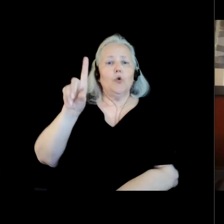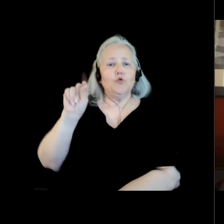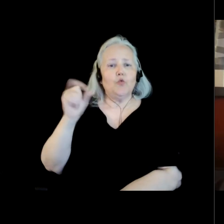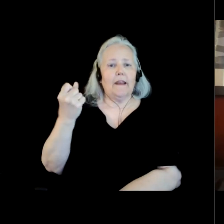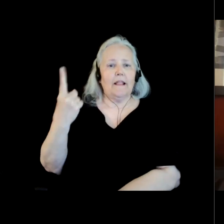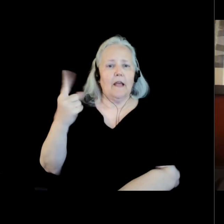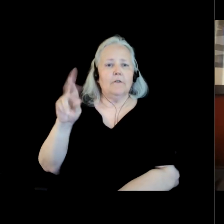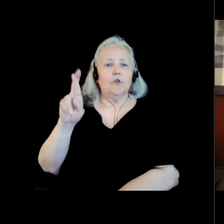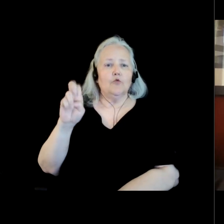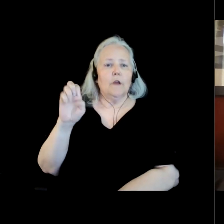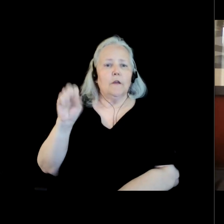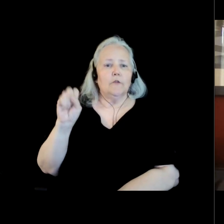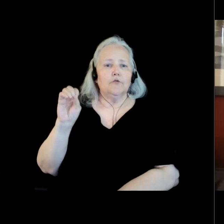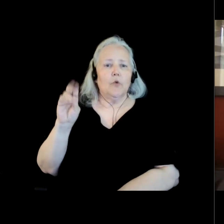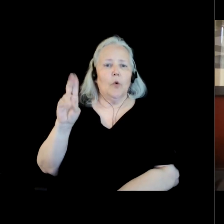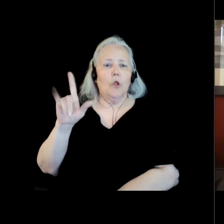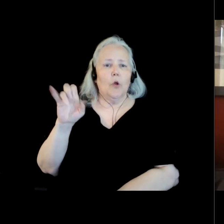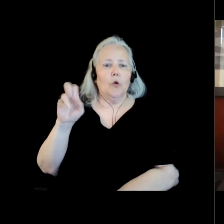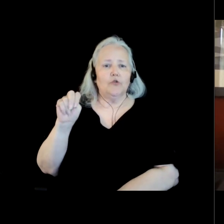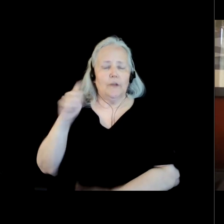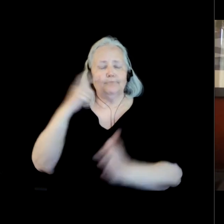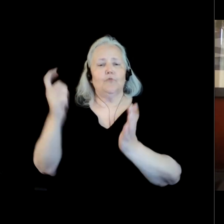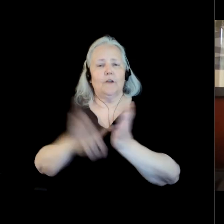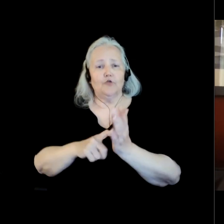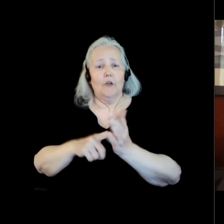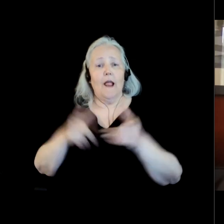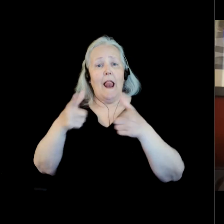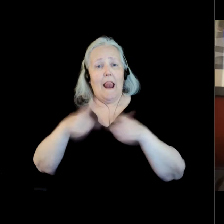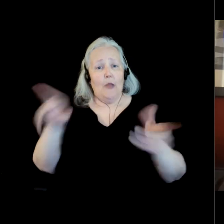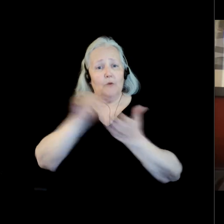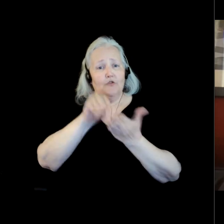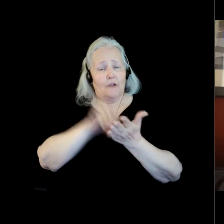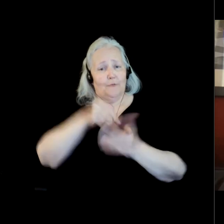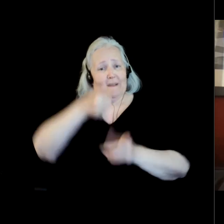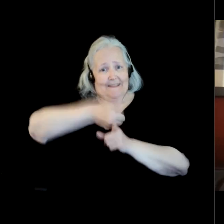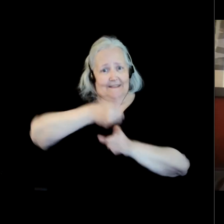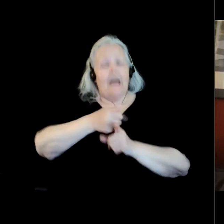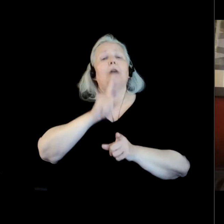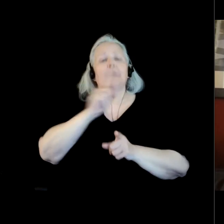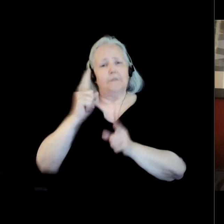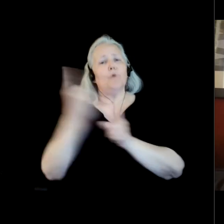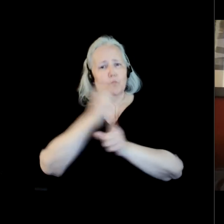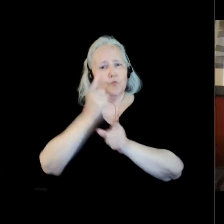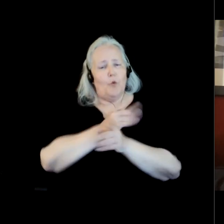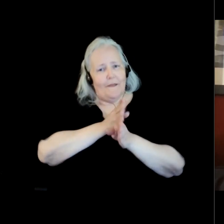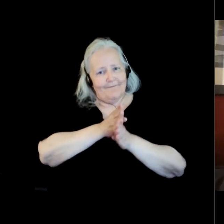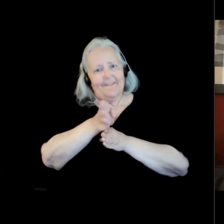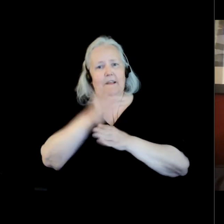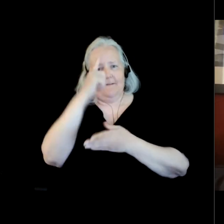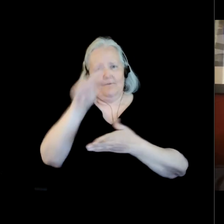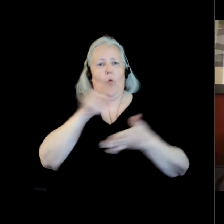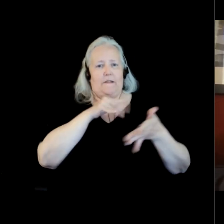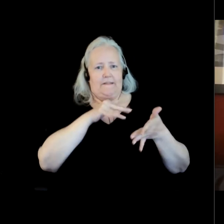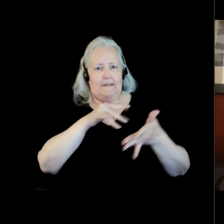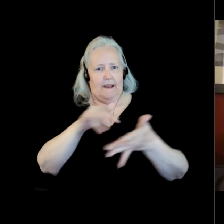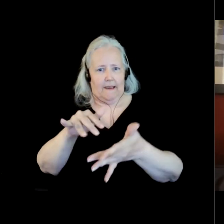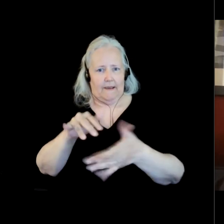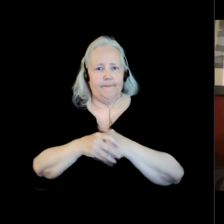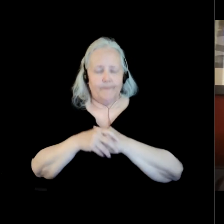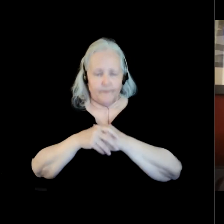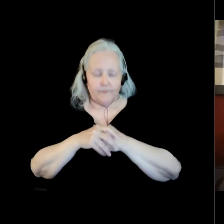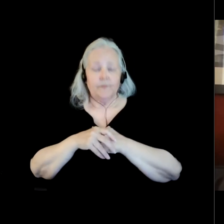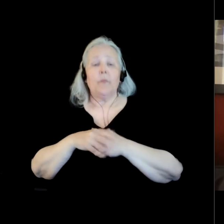resolution recognizing the scholarly merit of language documentation. But most recently, most